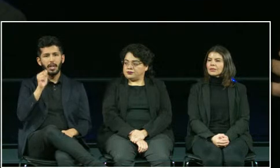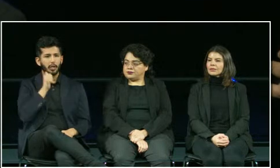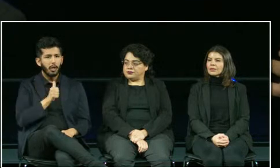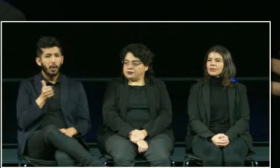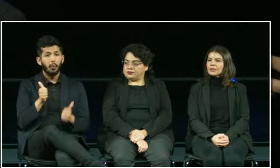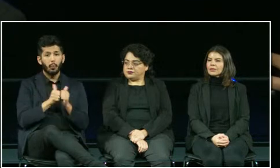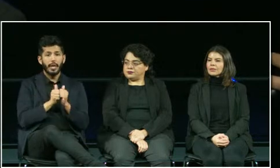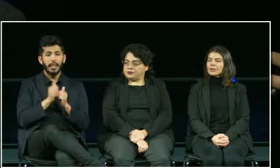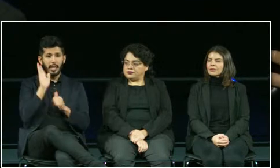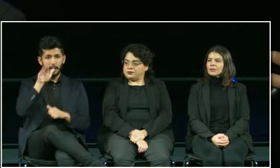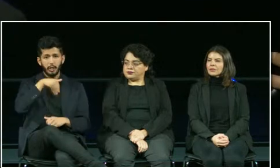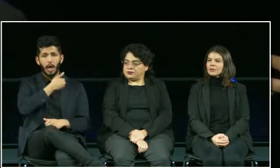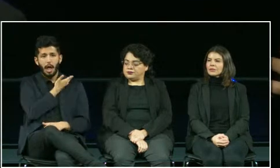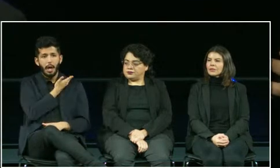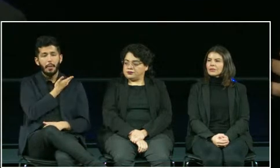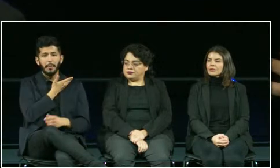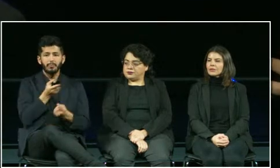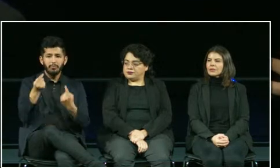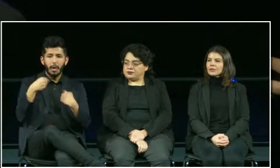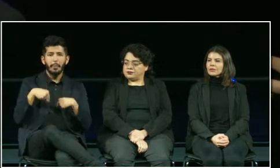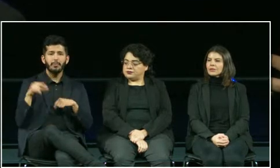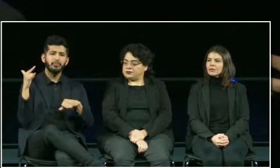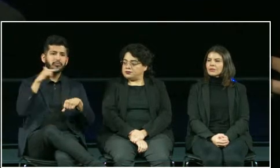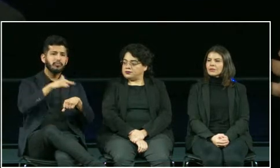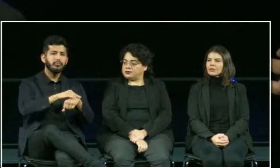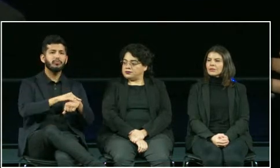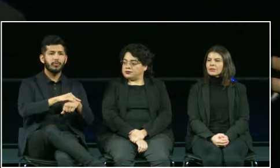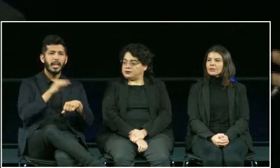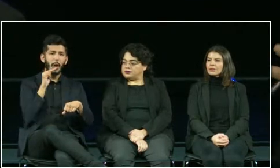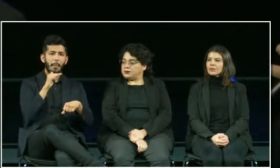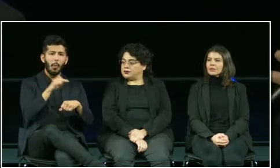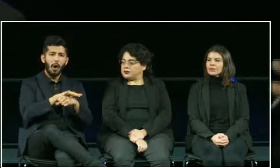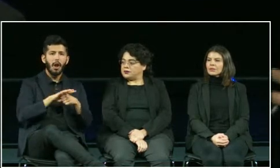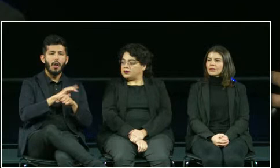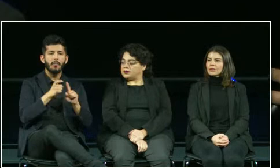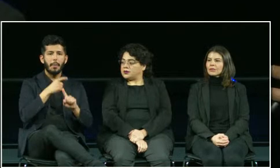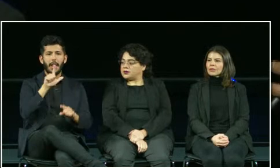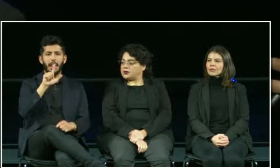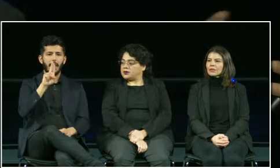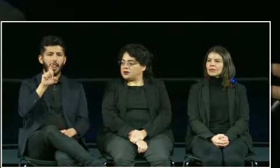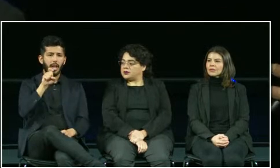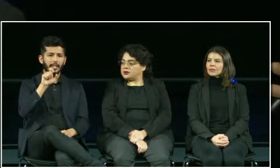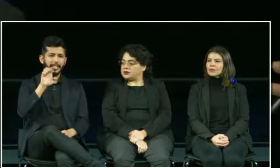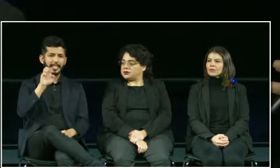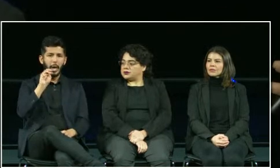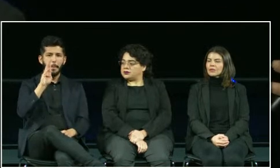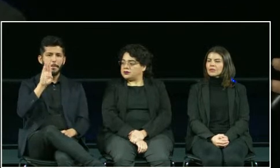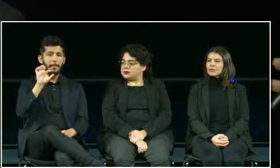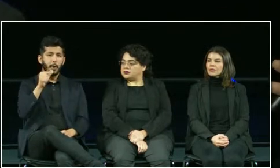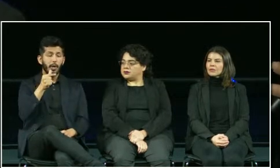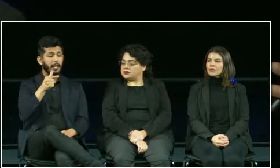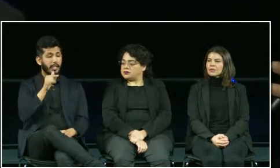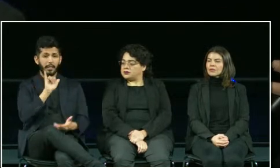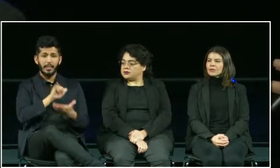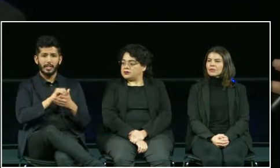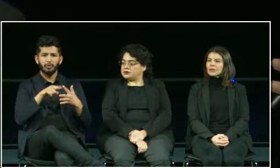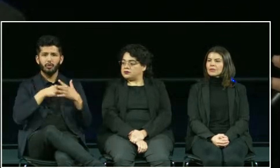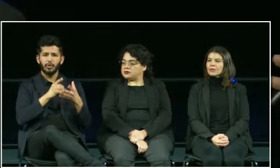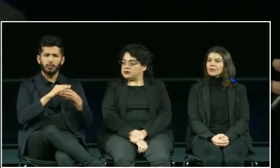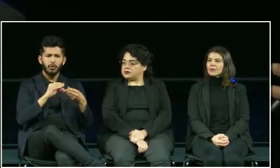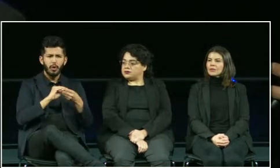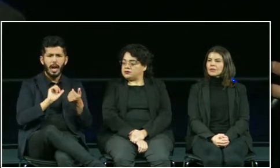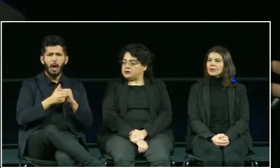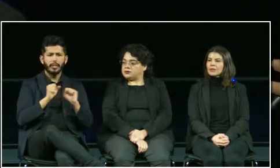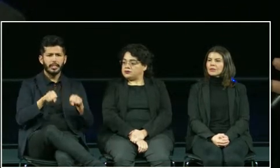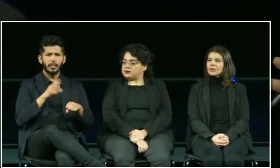with a hijab, coming in the airport of Luxembourg, and from there on create a story where we can talk about the free will